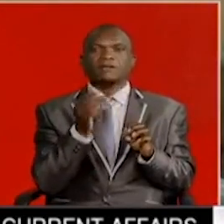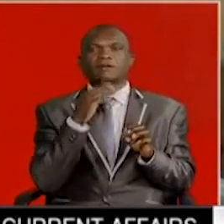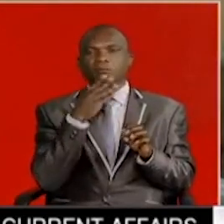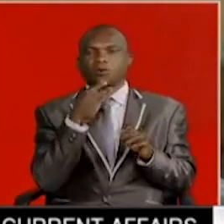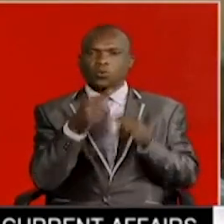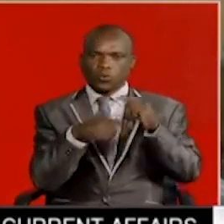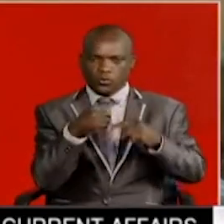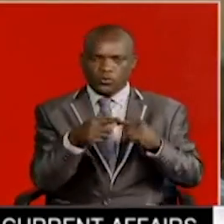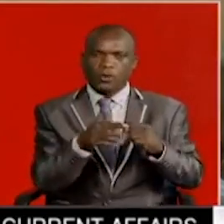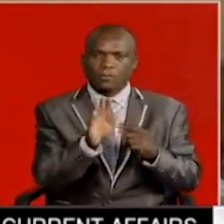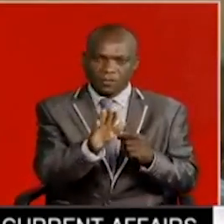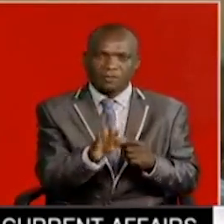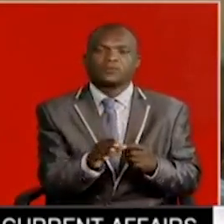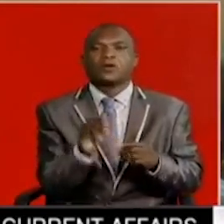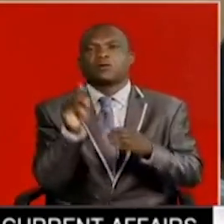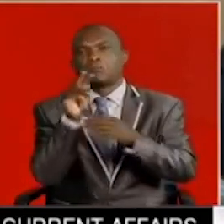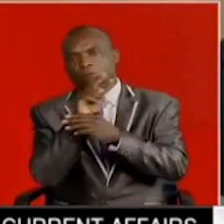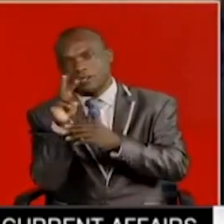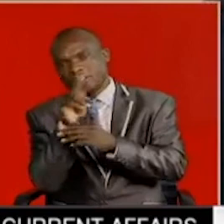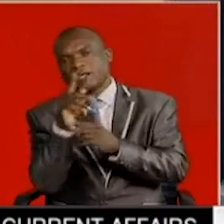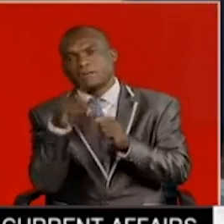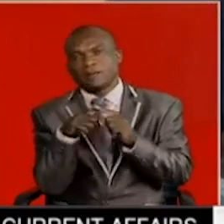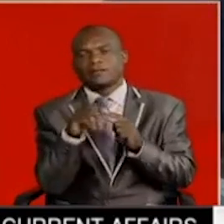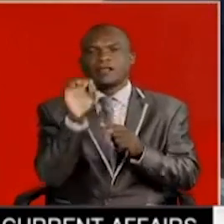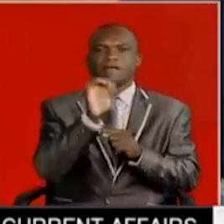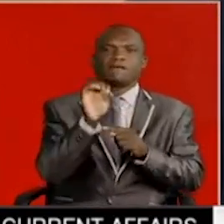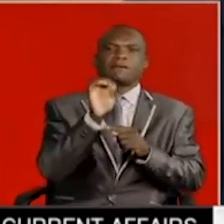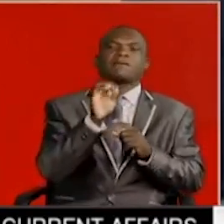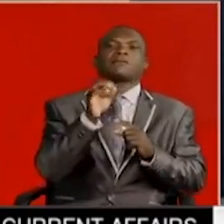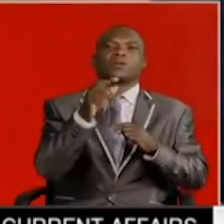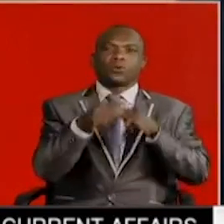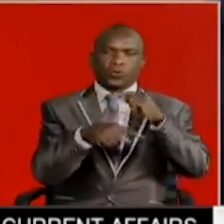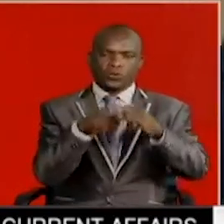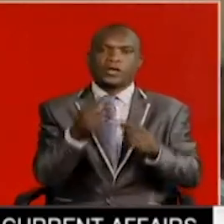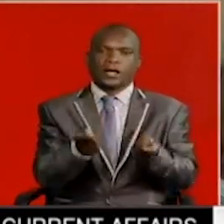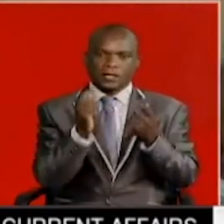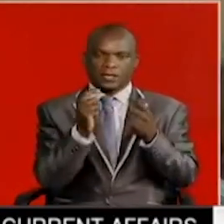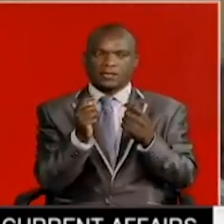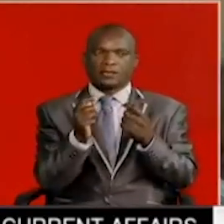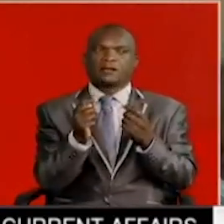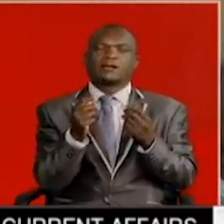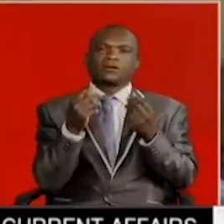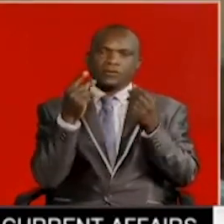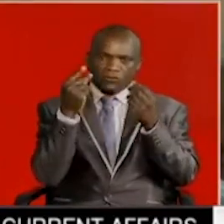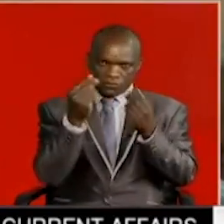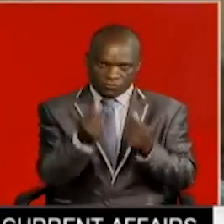Monitoring and evaluation, again, will continue until we finish